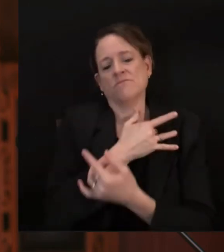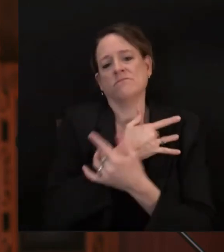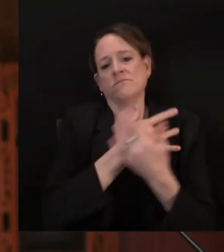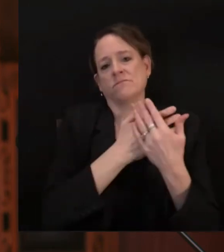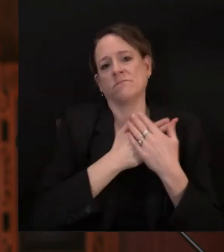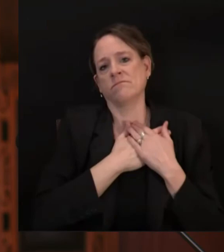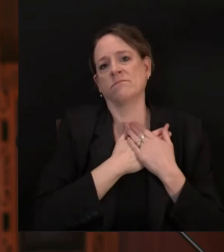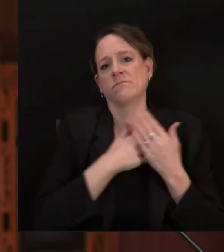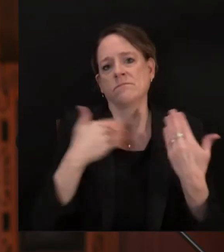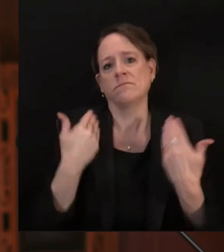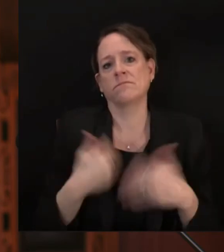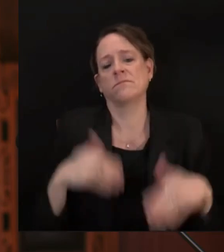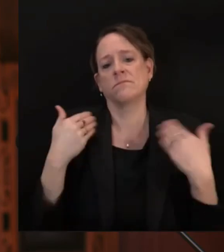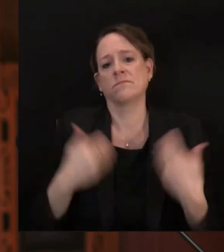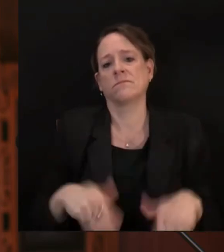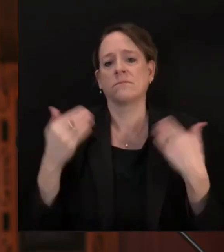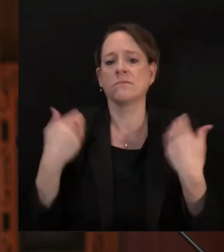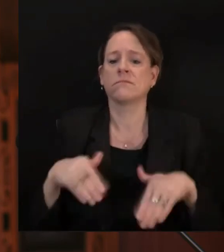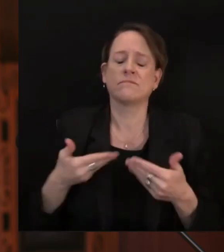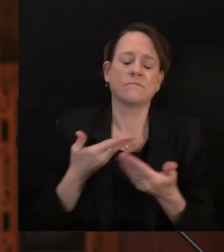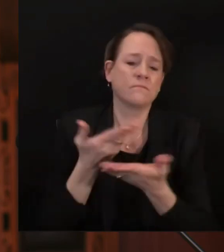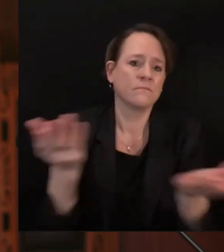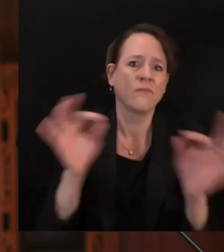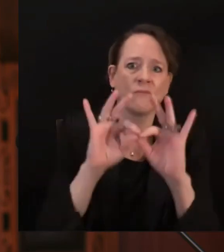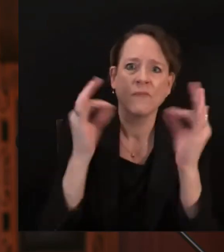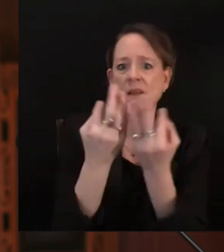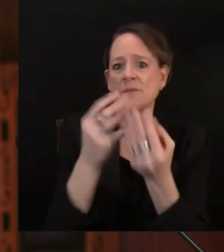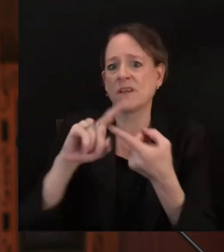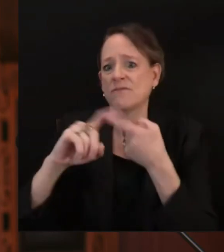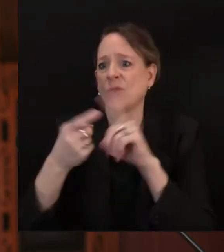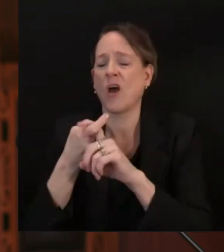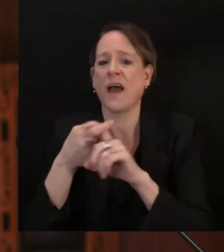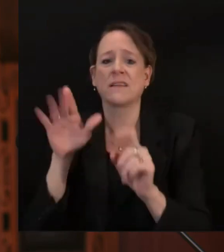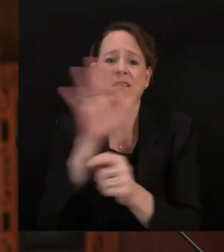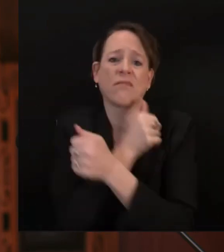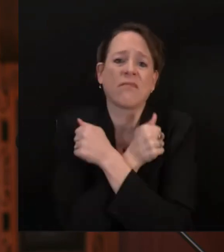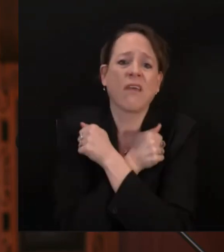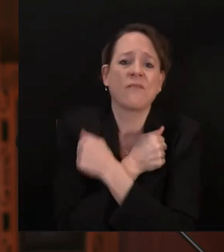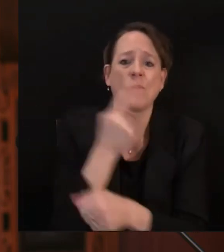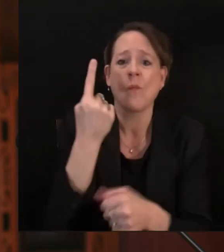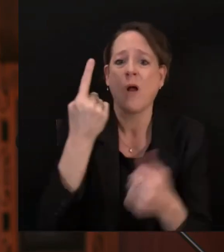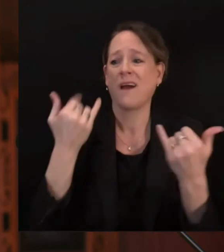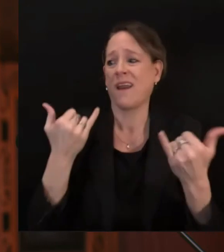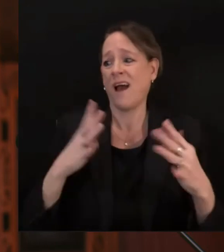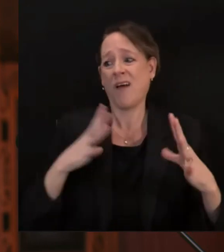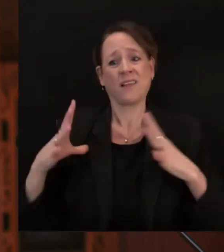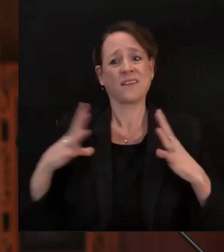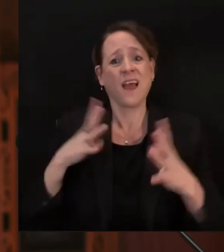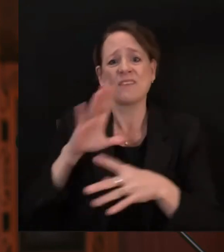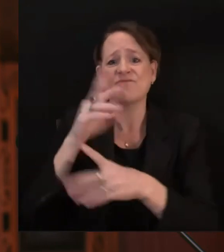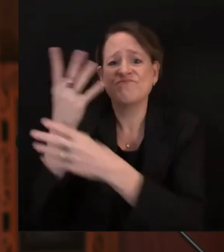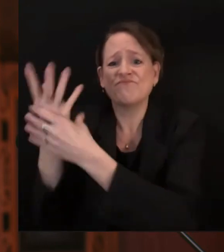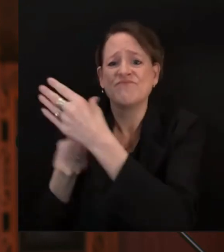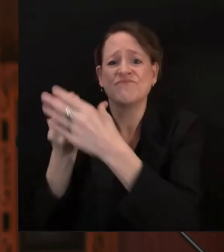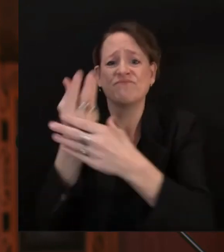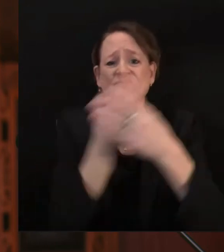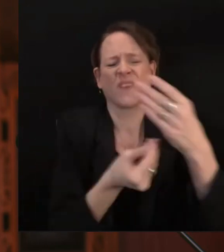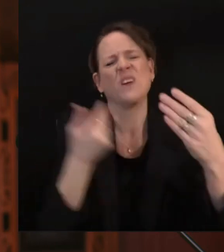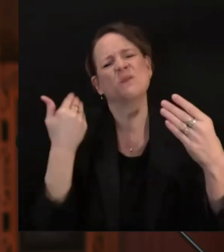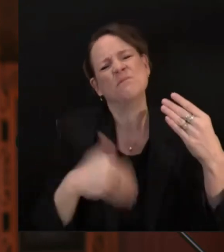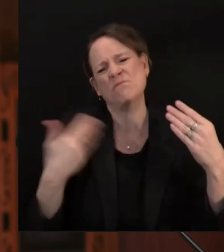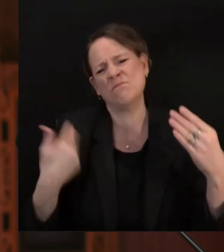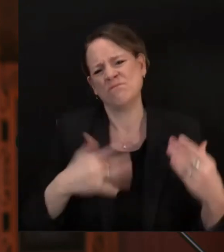this grief during the holiday season. To say this has been a challenging year is a significant understatement. And as we get closer to the